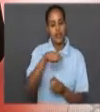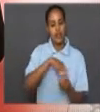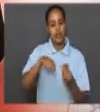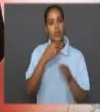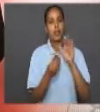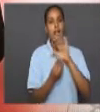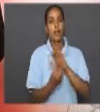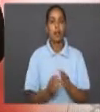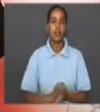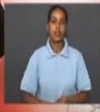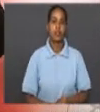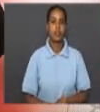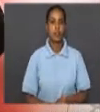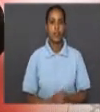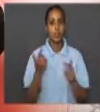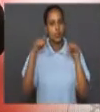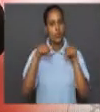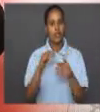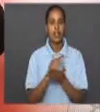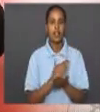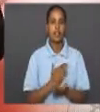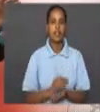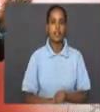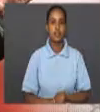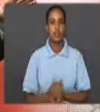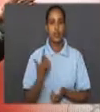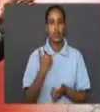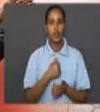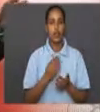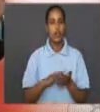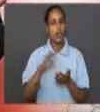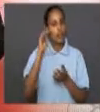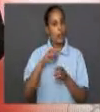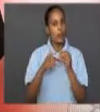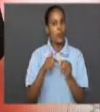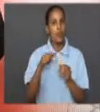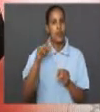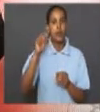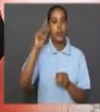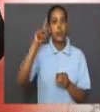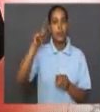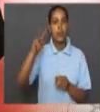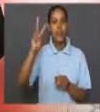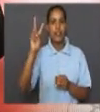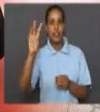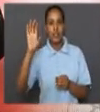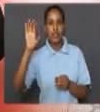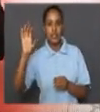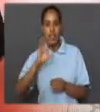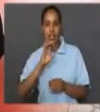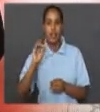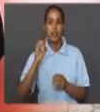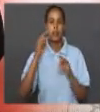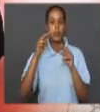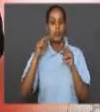environmental impact. In today's lesson, we will learn about PVC and